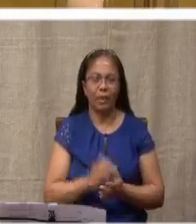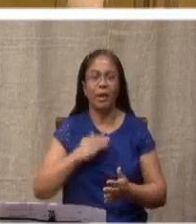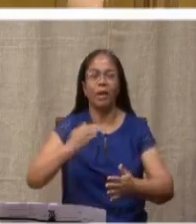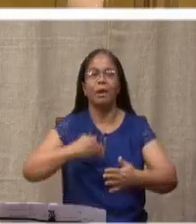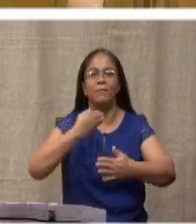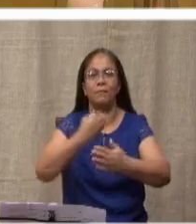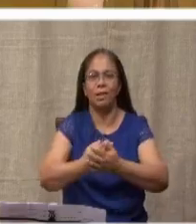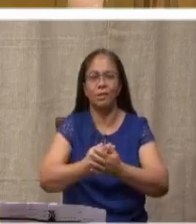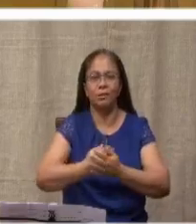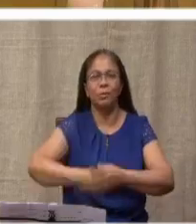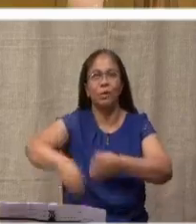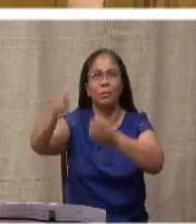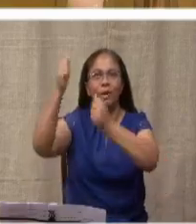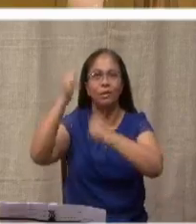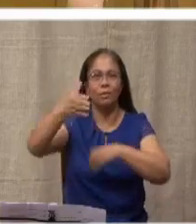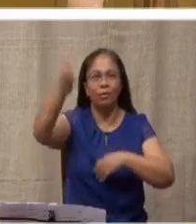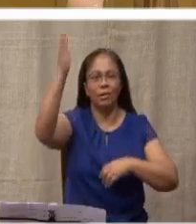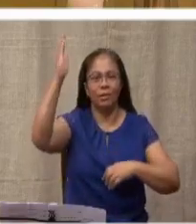i confess